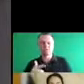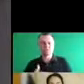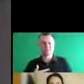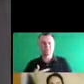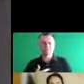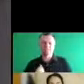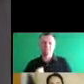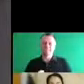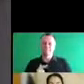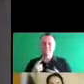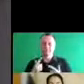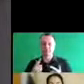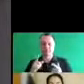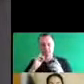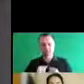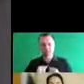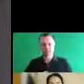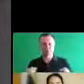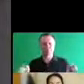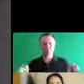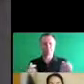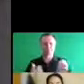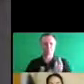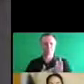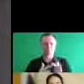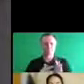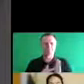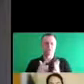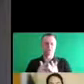these up at this stage?